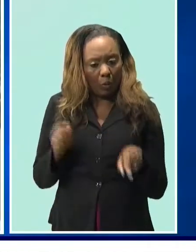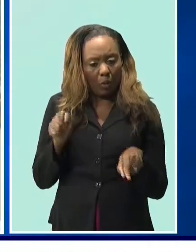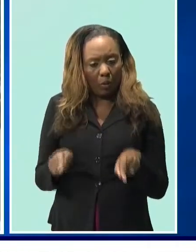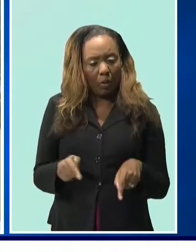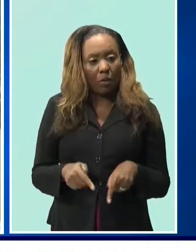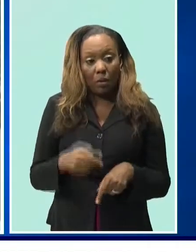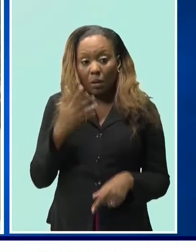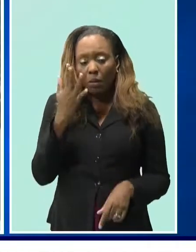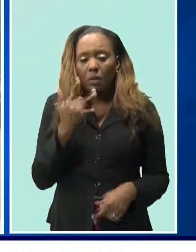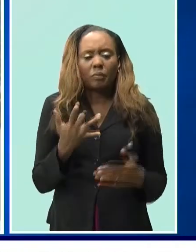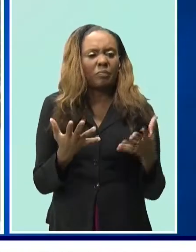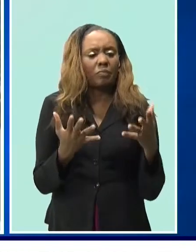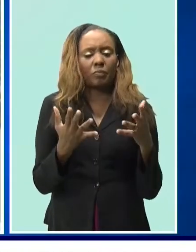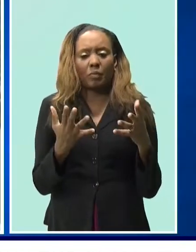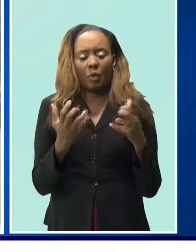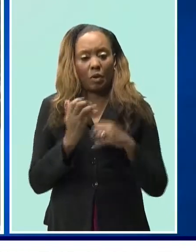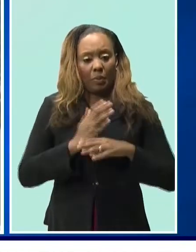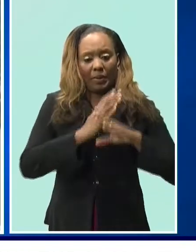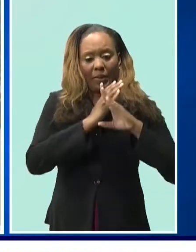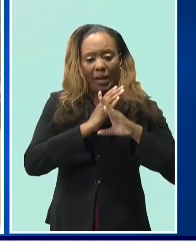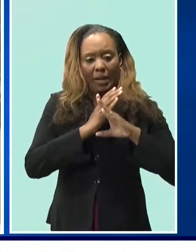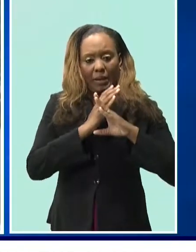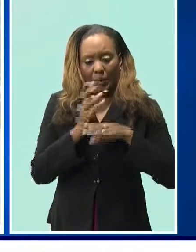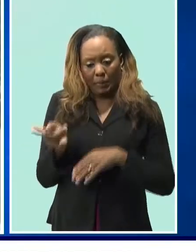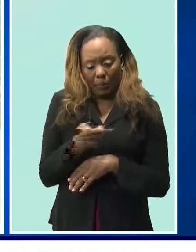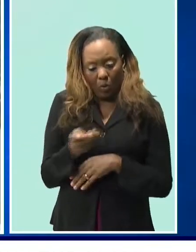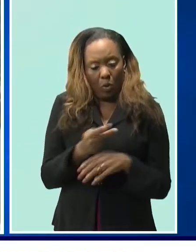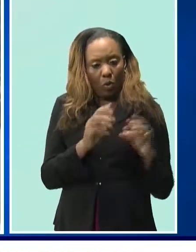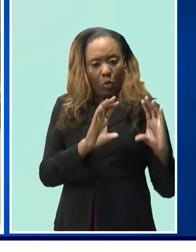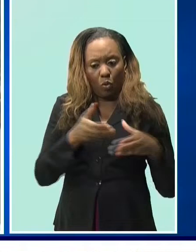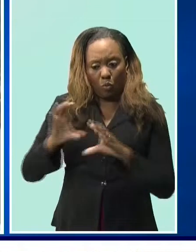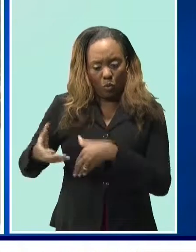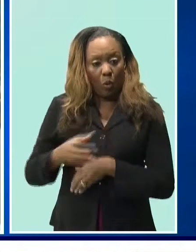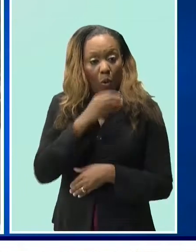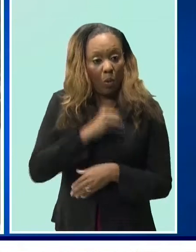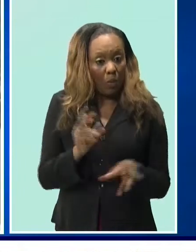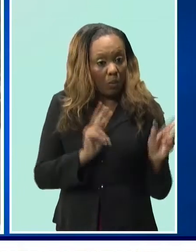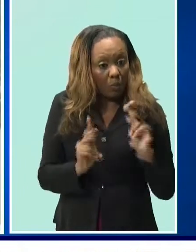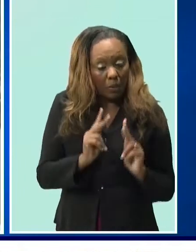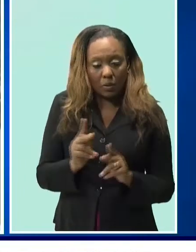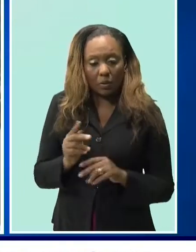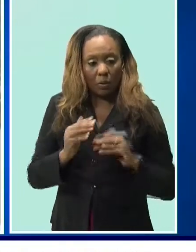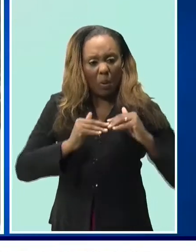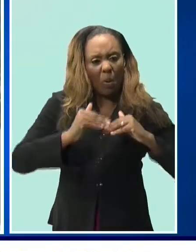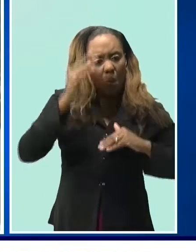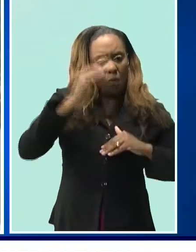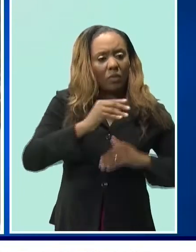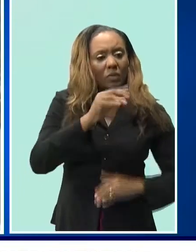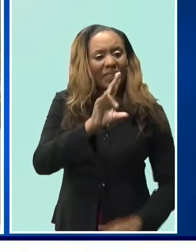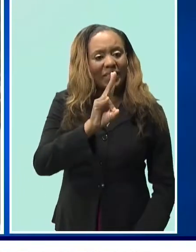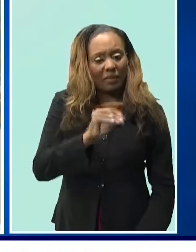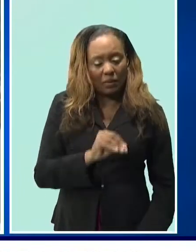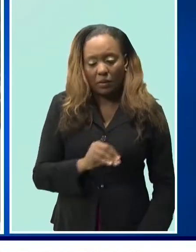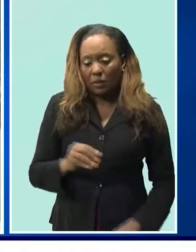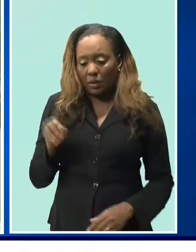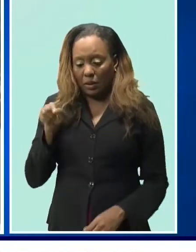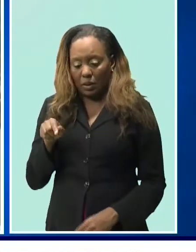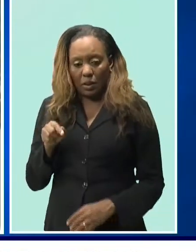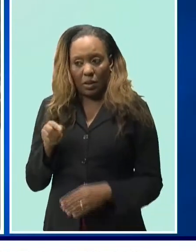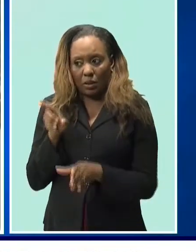we maintain as much protection of this particular group, elderly persons 70 years and over, as is